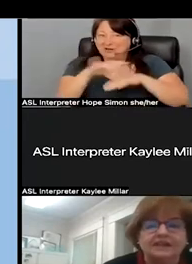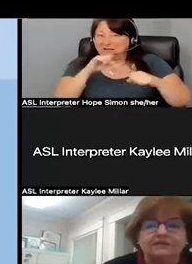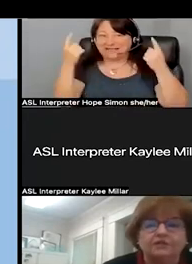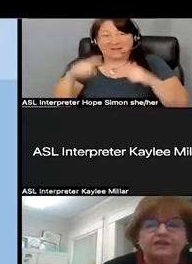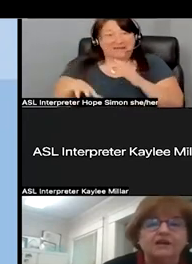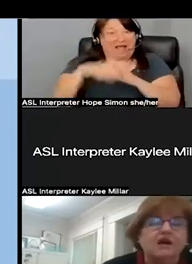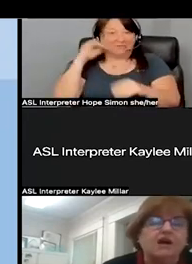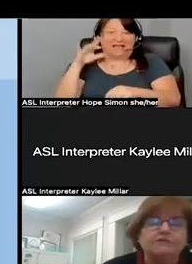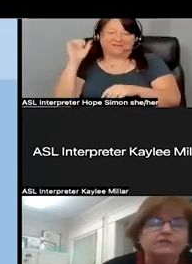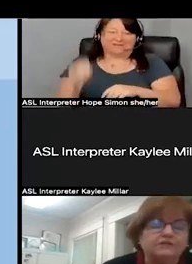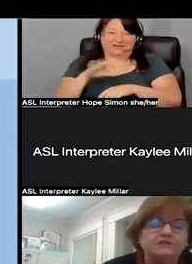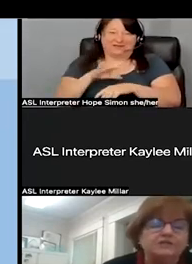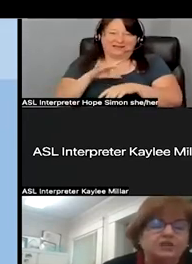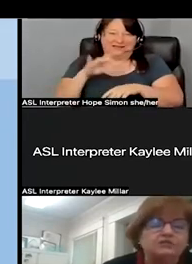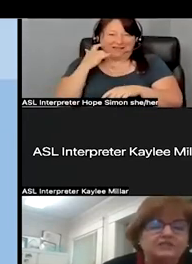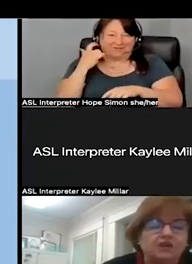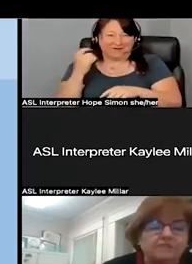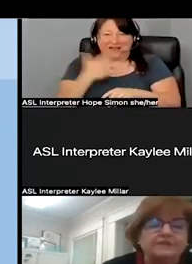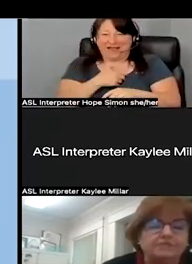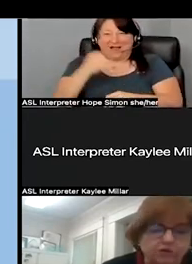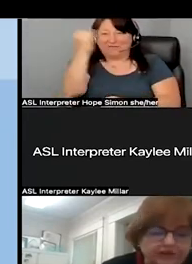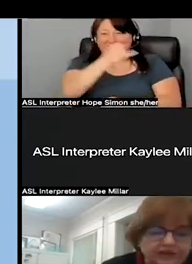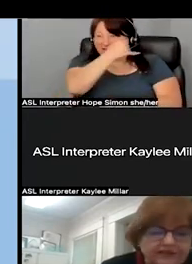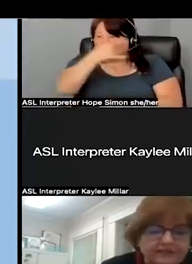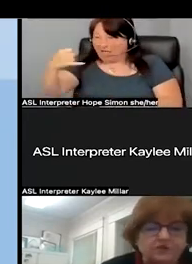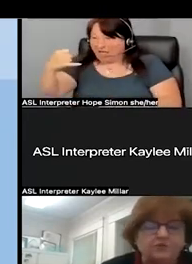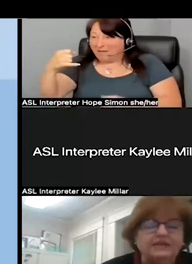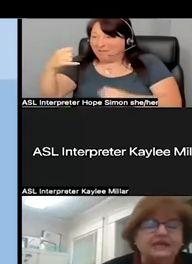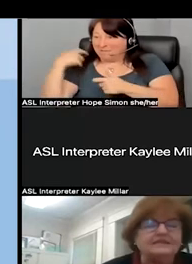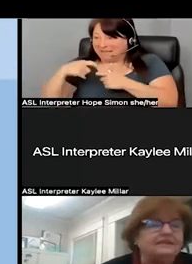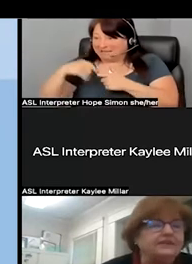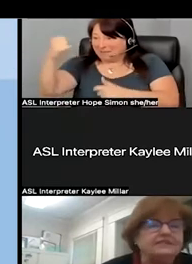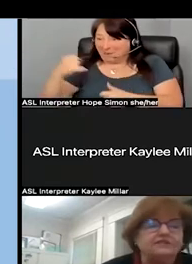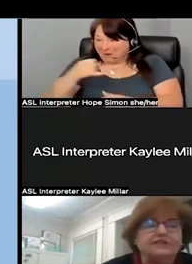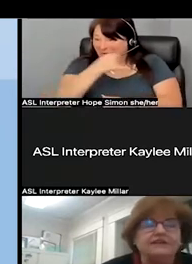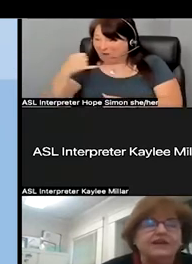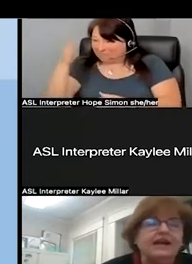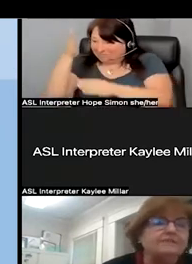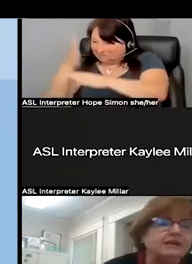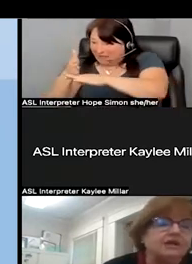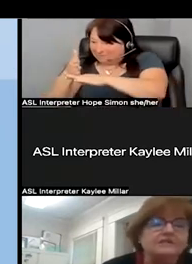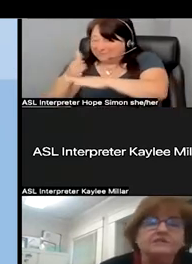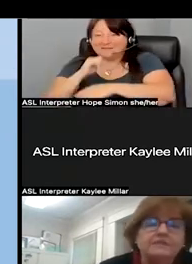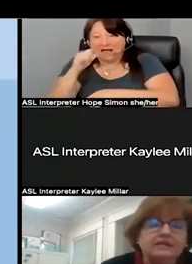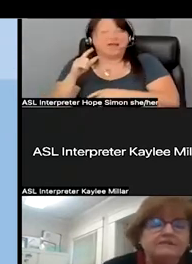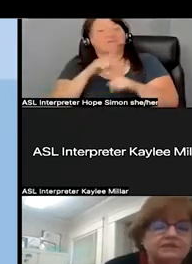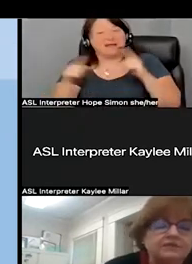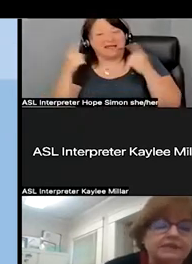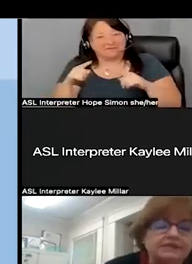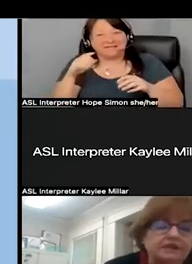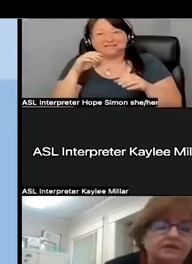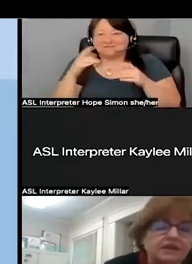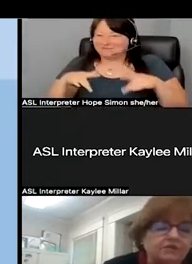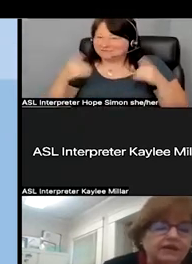Southern California. Our faults don't just stop at the border. So we get events that are in Nevada, but also many events